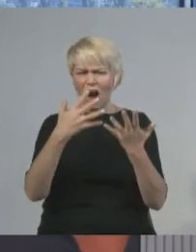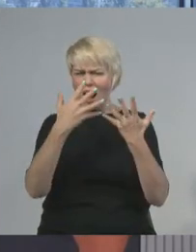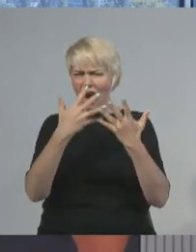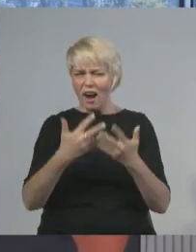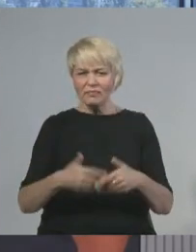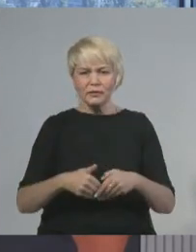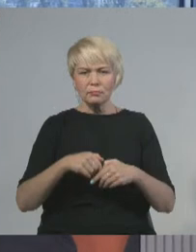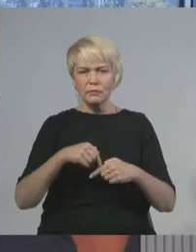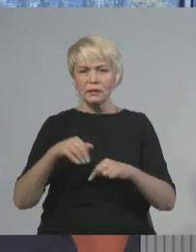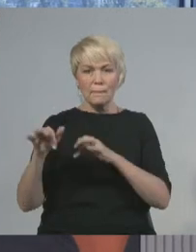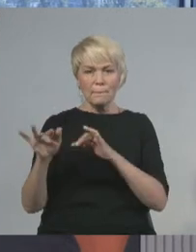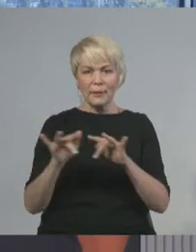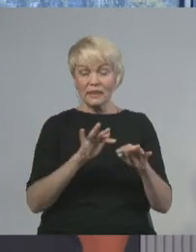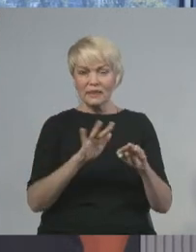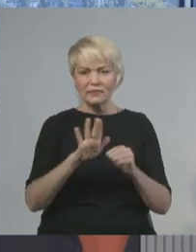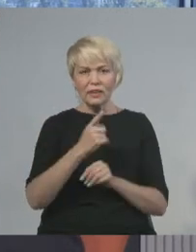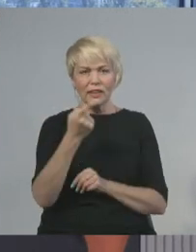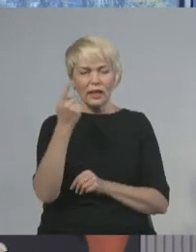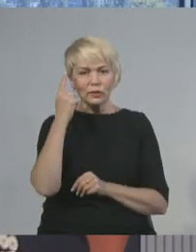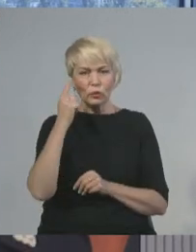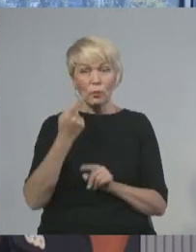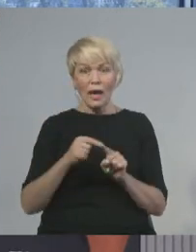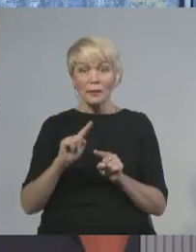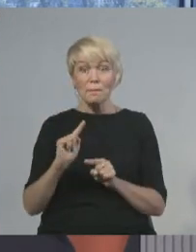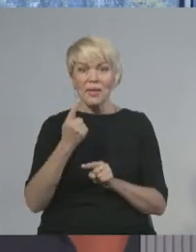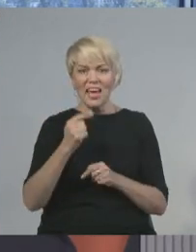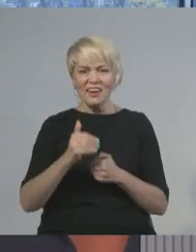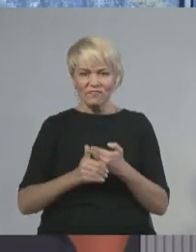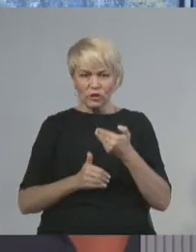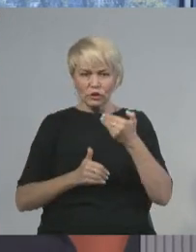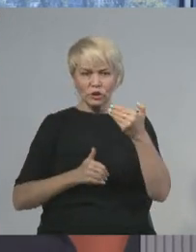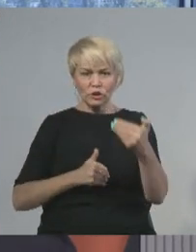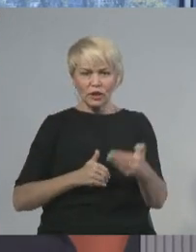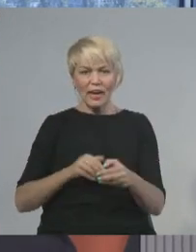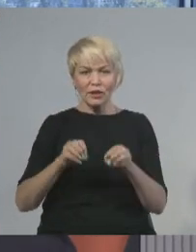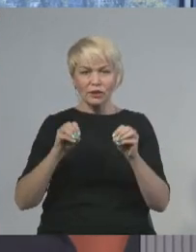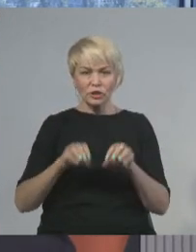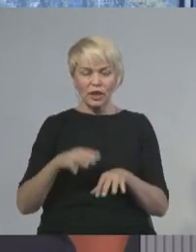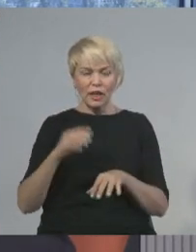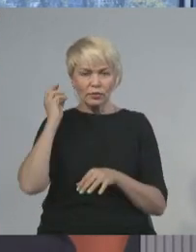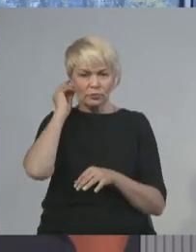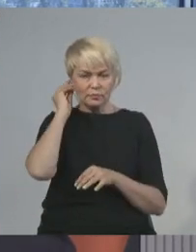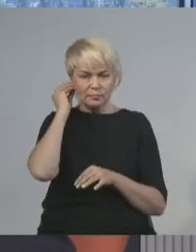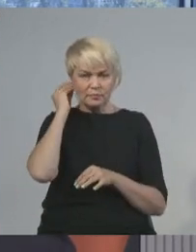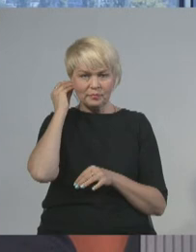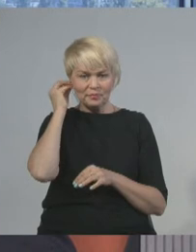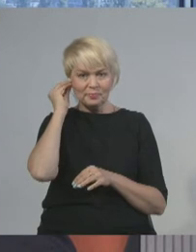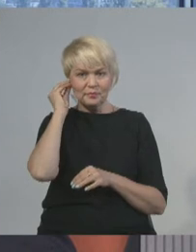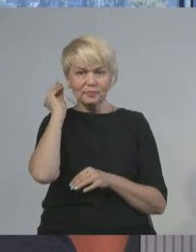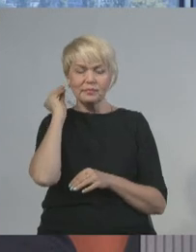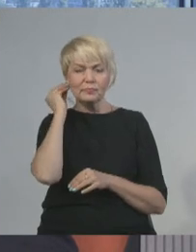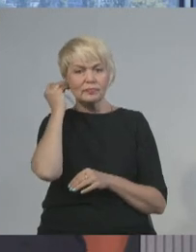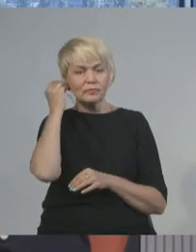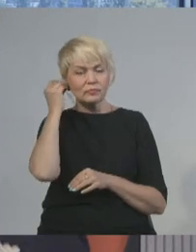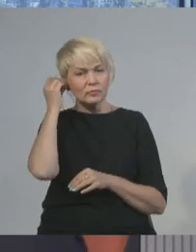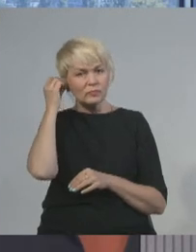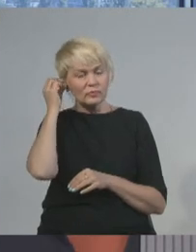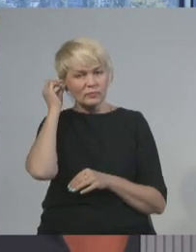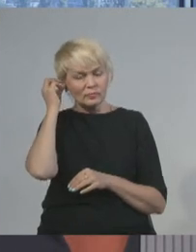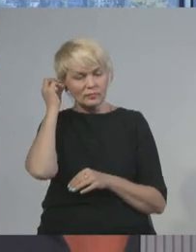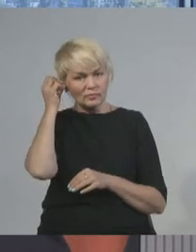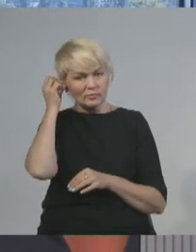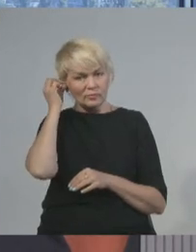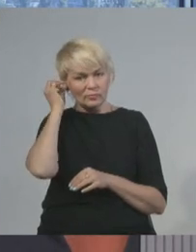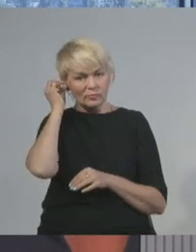all their activities and optimizing their work i think this is the first step towards solving the